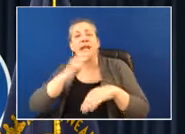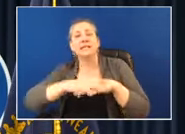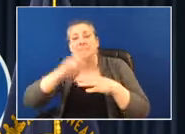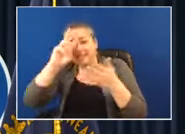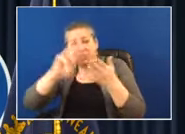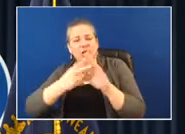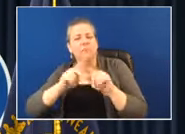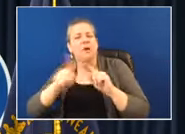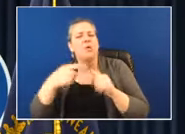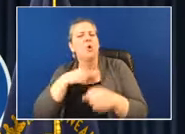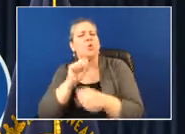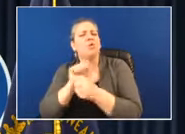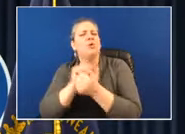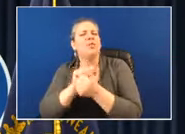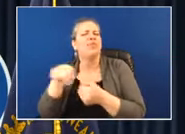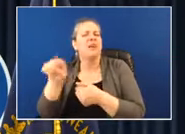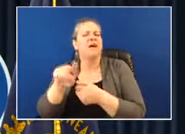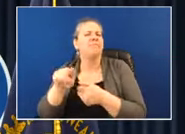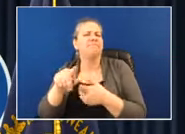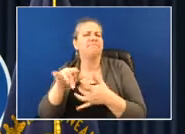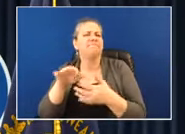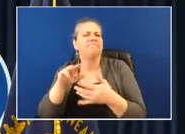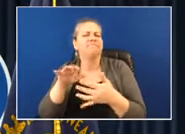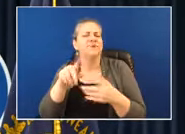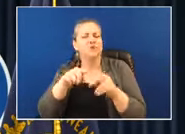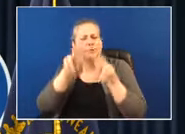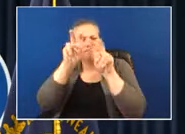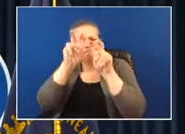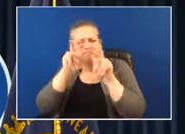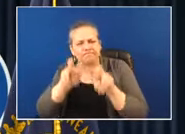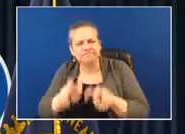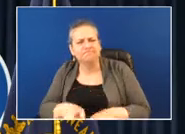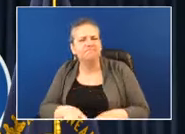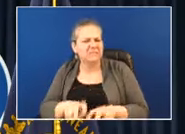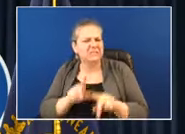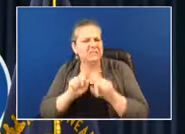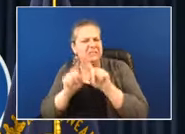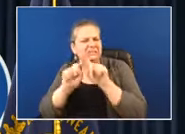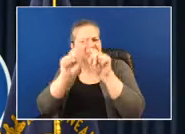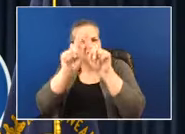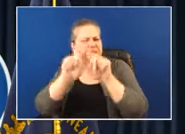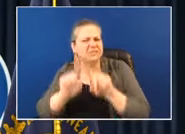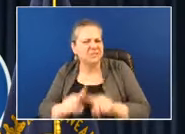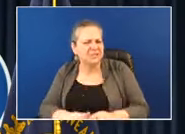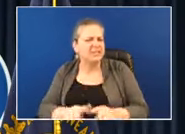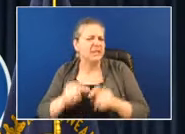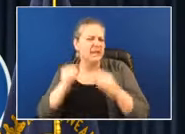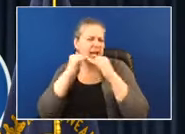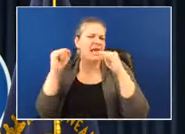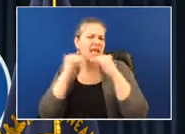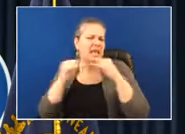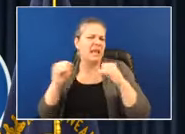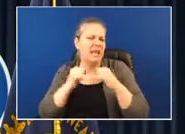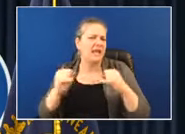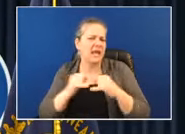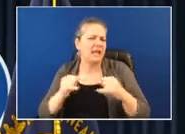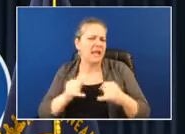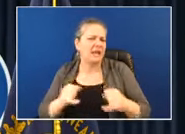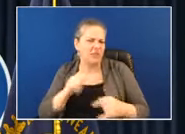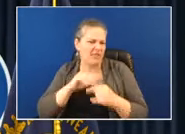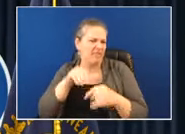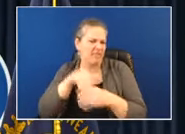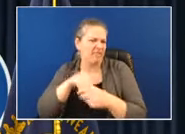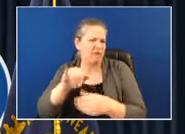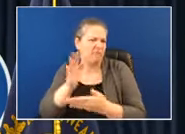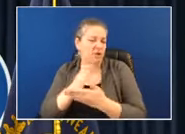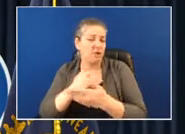as potentially some substantive line items there. Overall, the budget has a